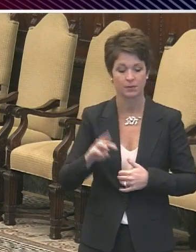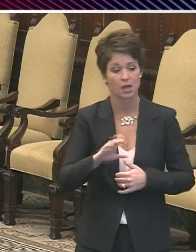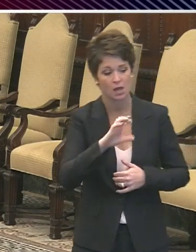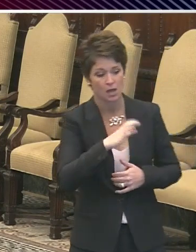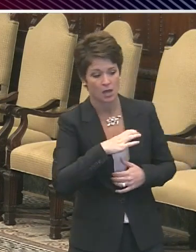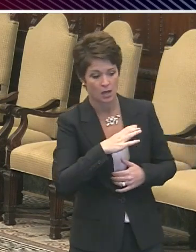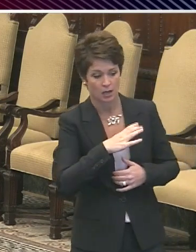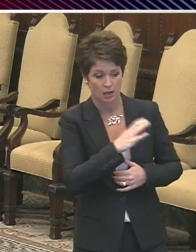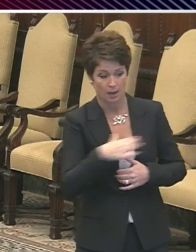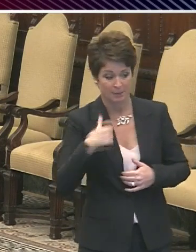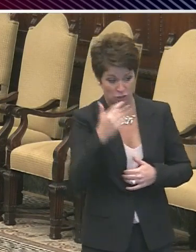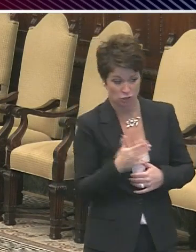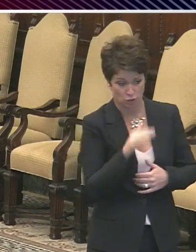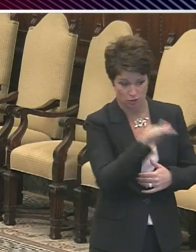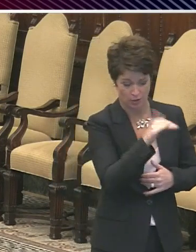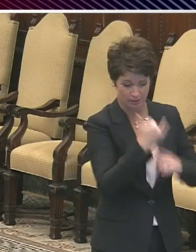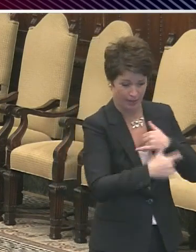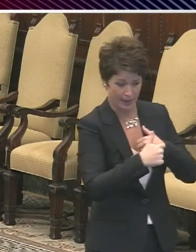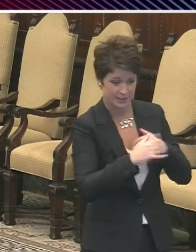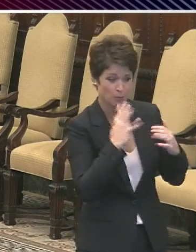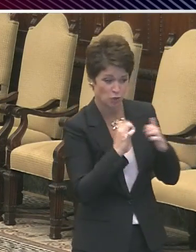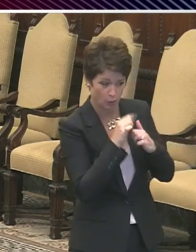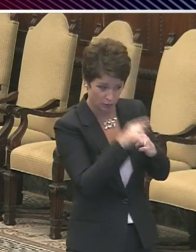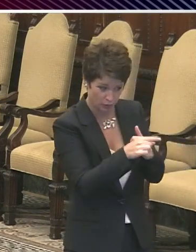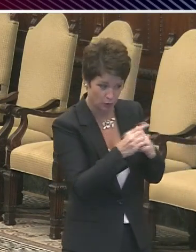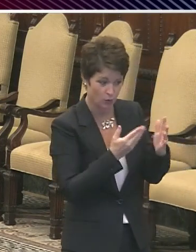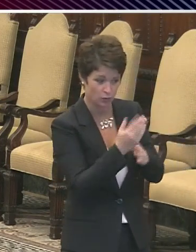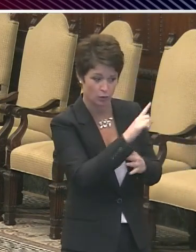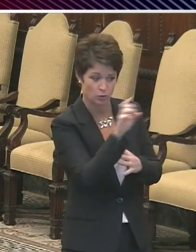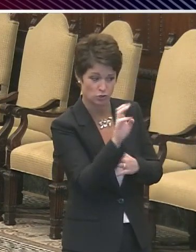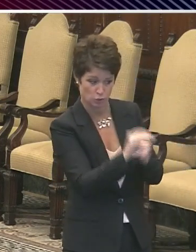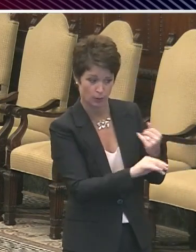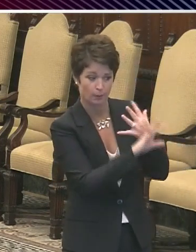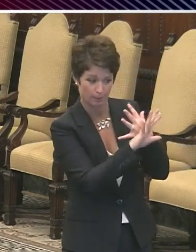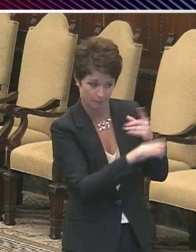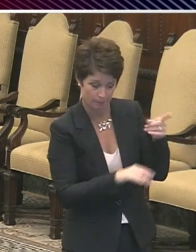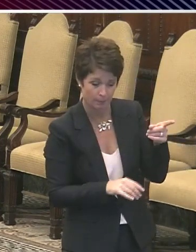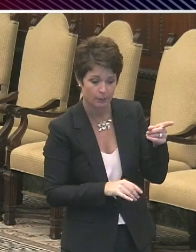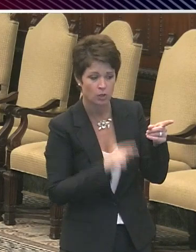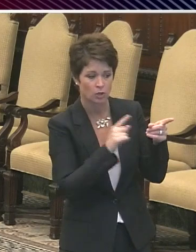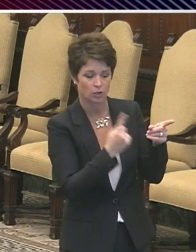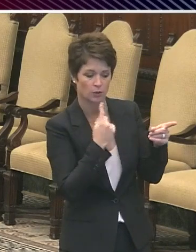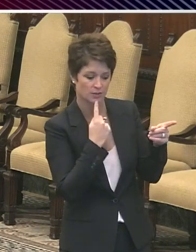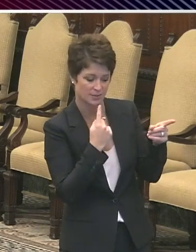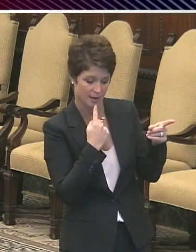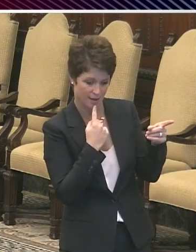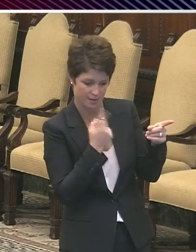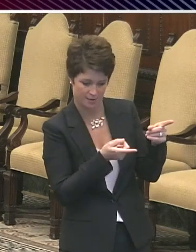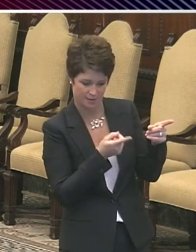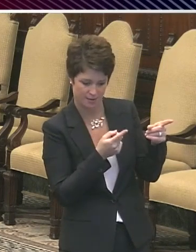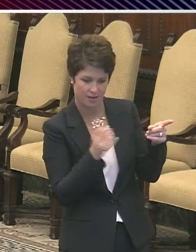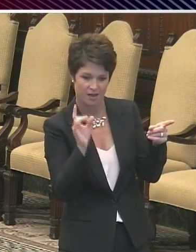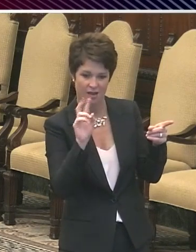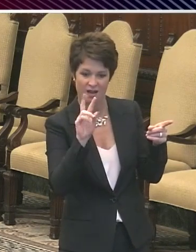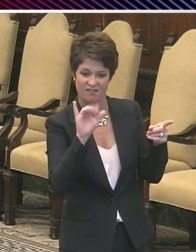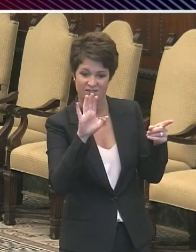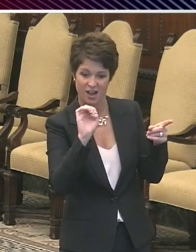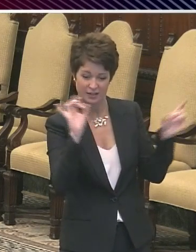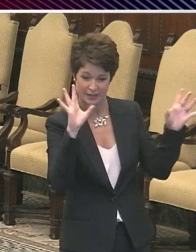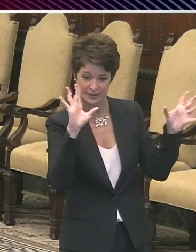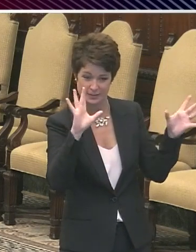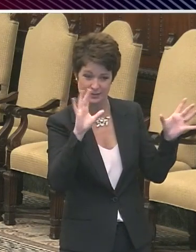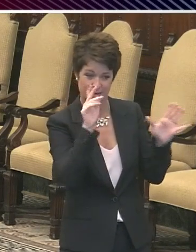the last time we were able to speak with you via Zoom, you said that on the issue of violence in the